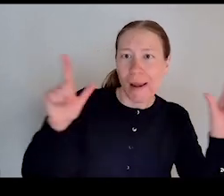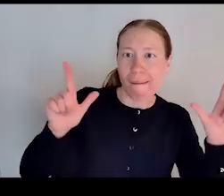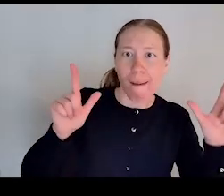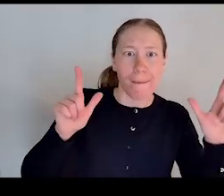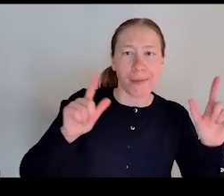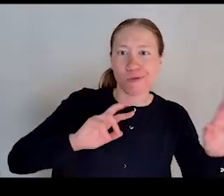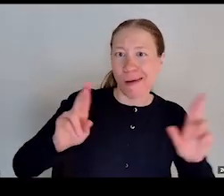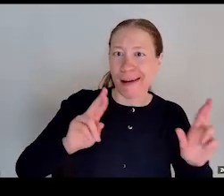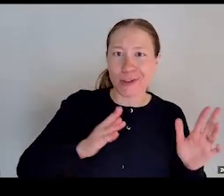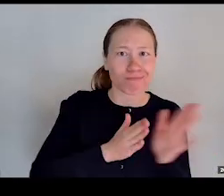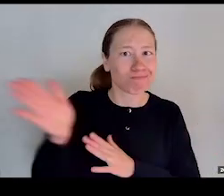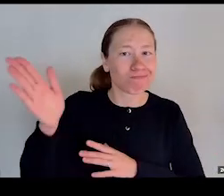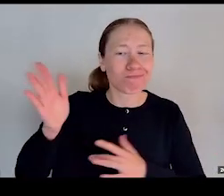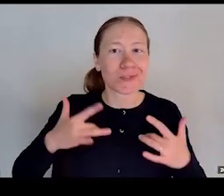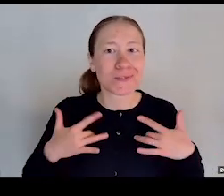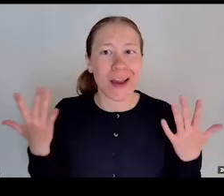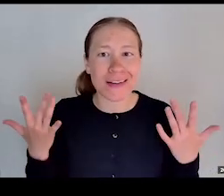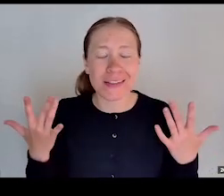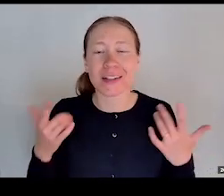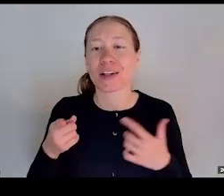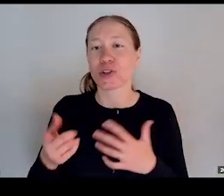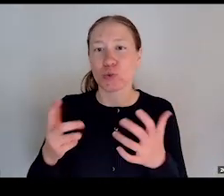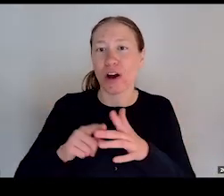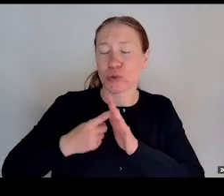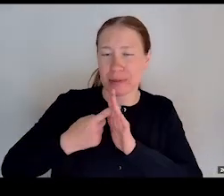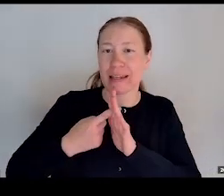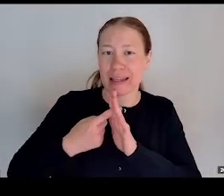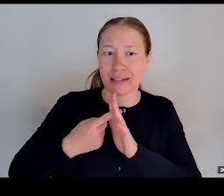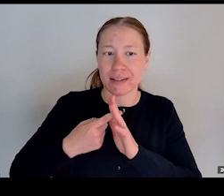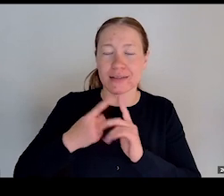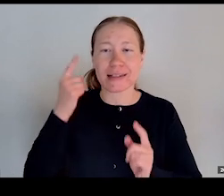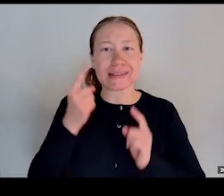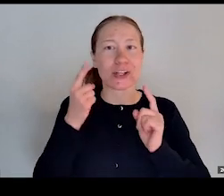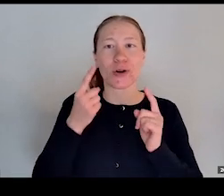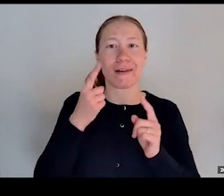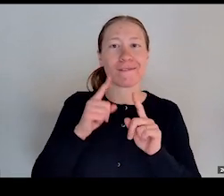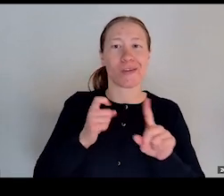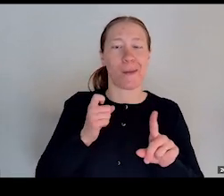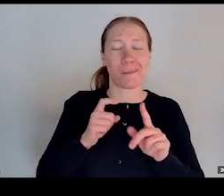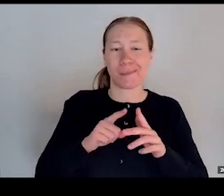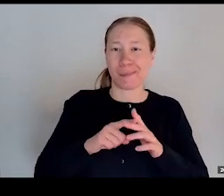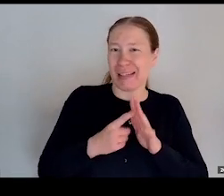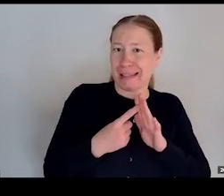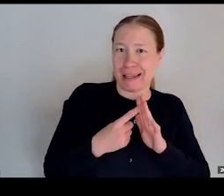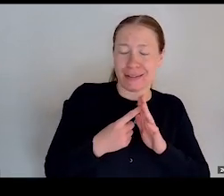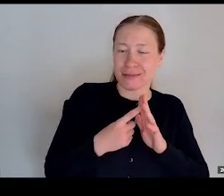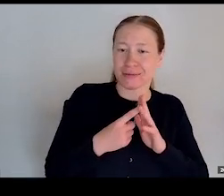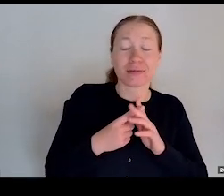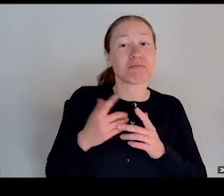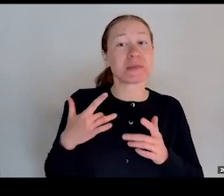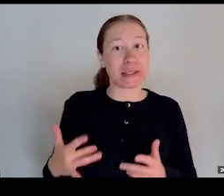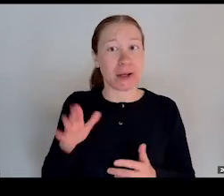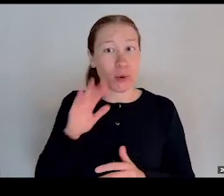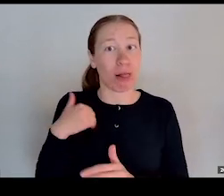today. You want to begin an event considering from the very start. So attendees are often checking in